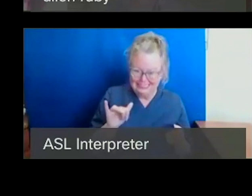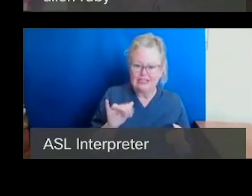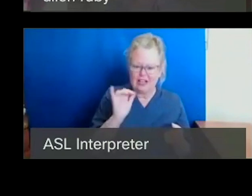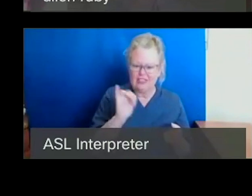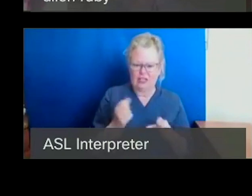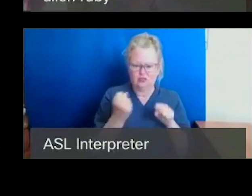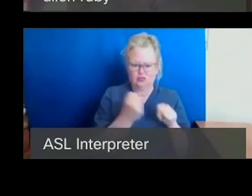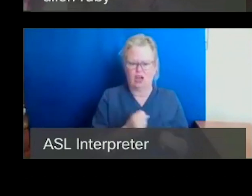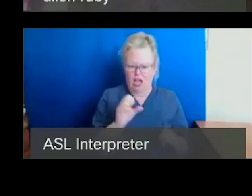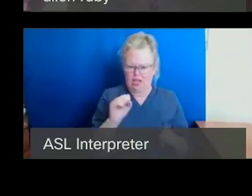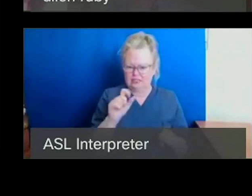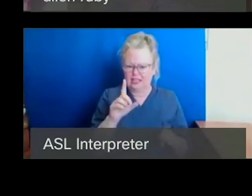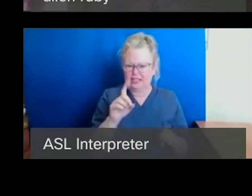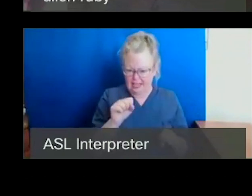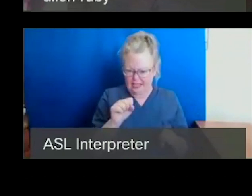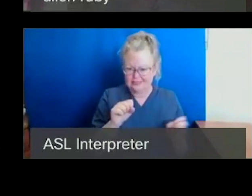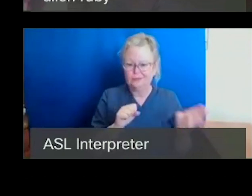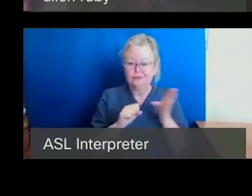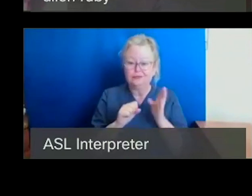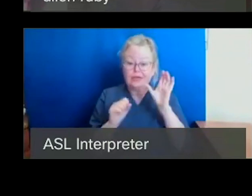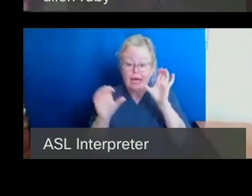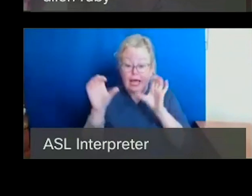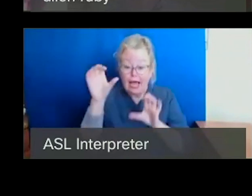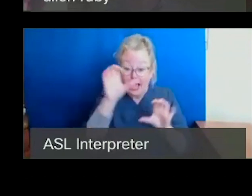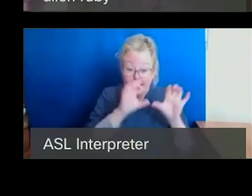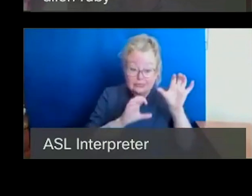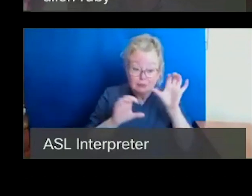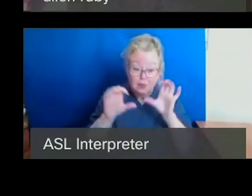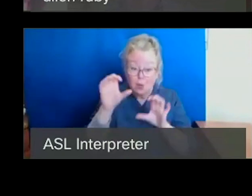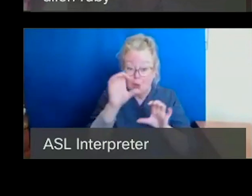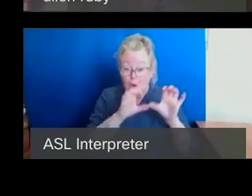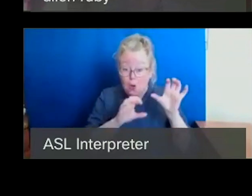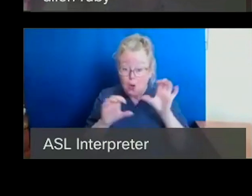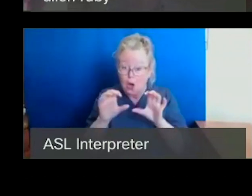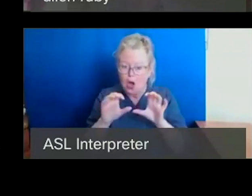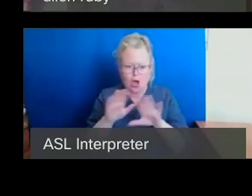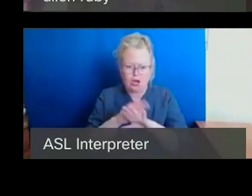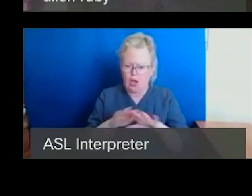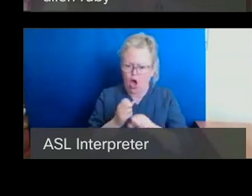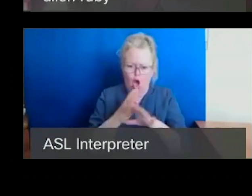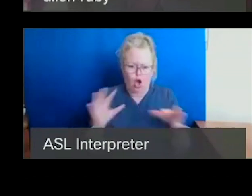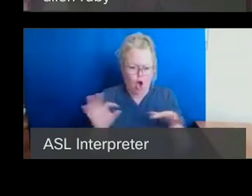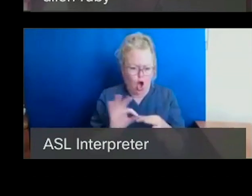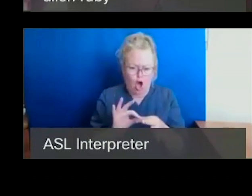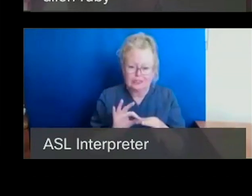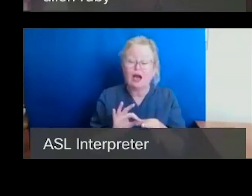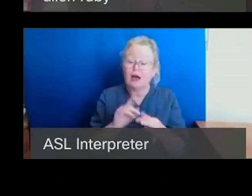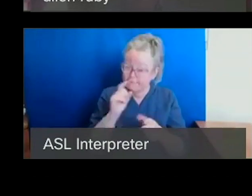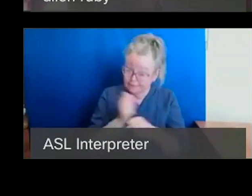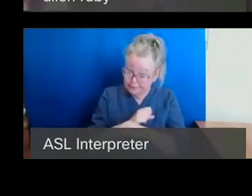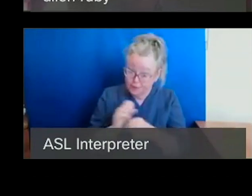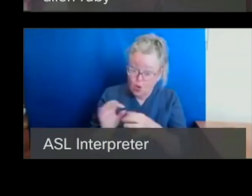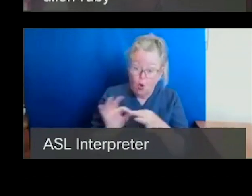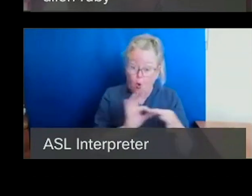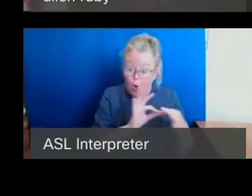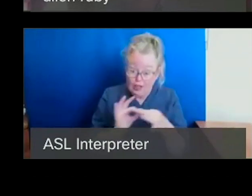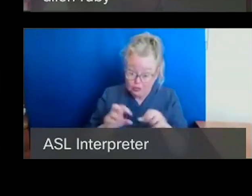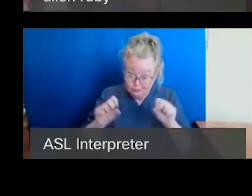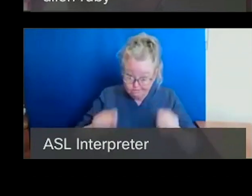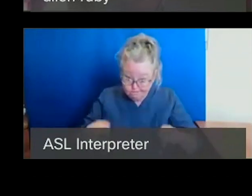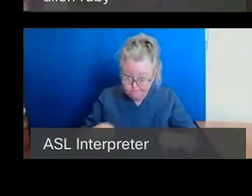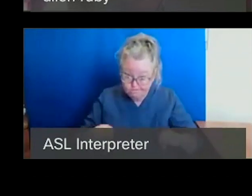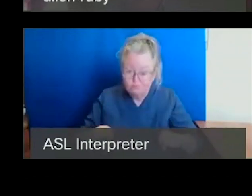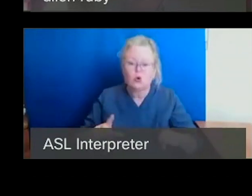SLDS data. Exploration is to do non-causal work. You're looking for correlational and descriptive relationships